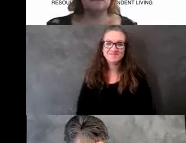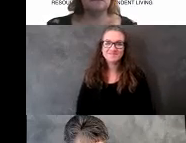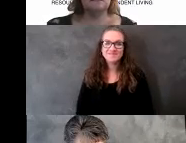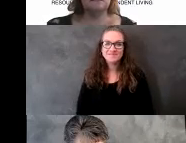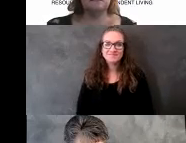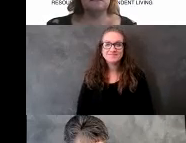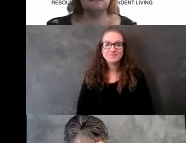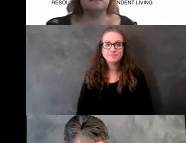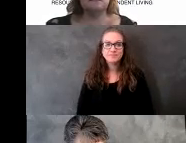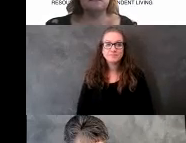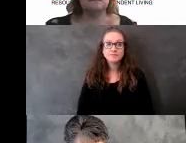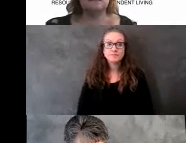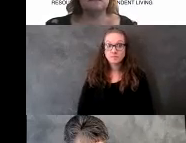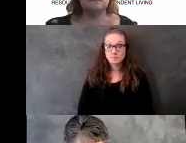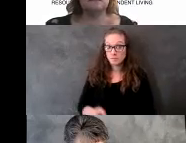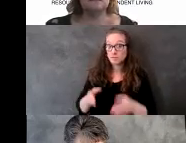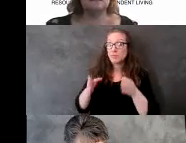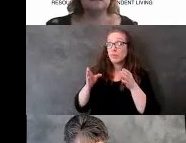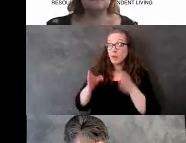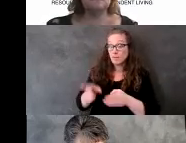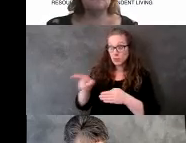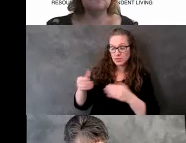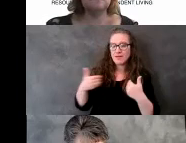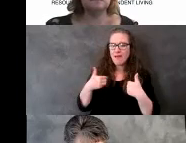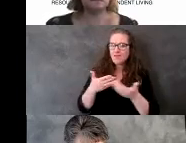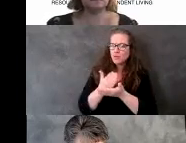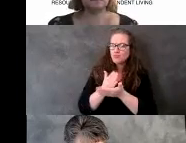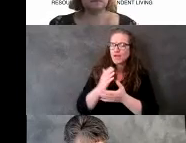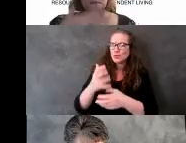They have the right to have the information in a way that they can understand it. That's the critical element.